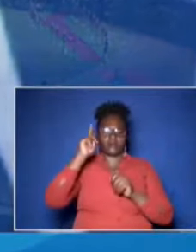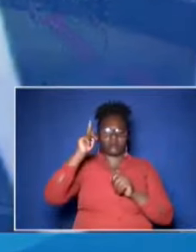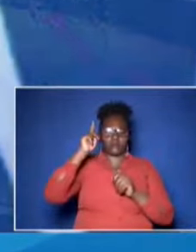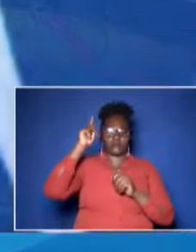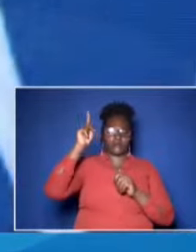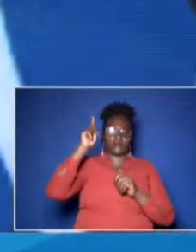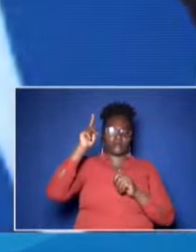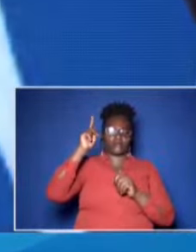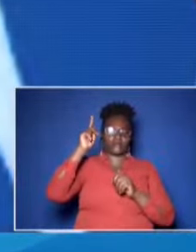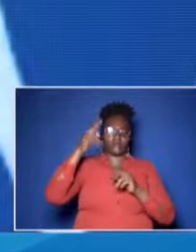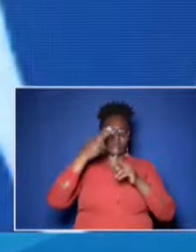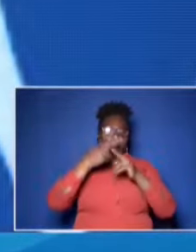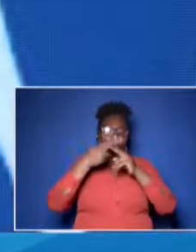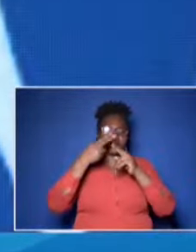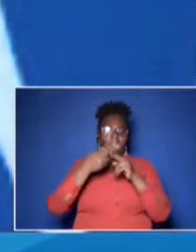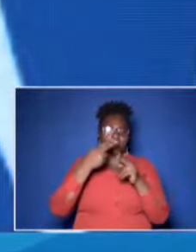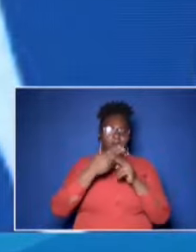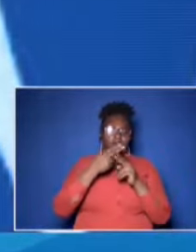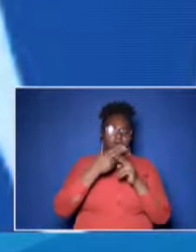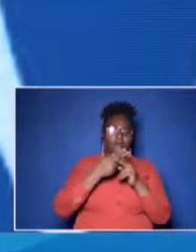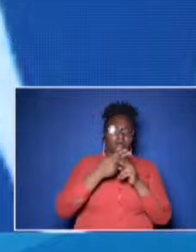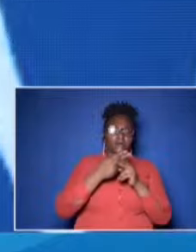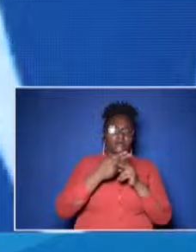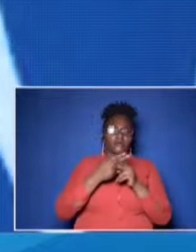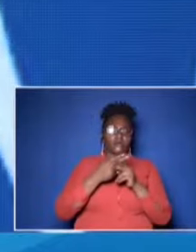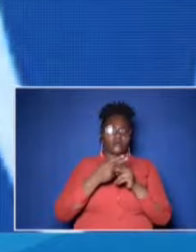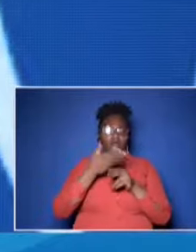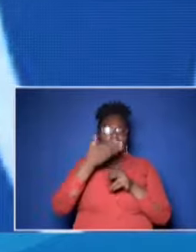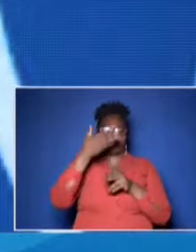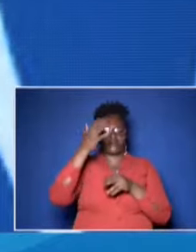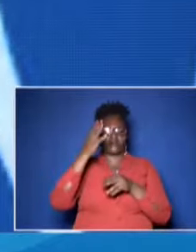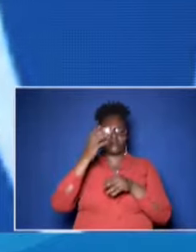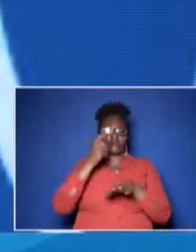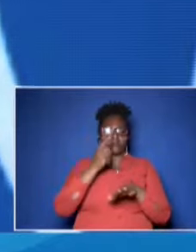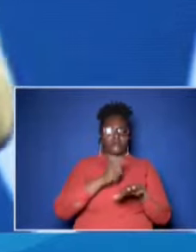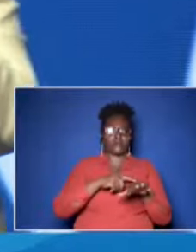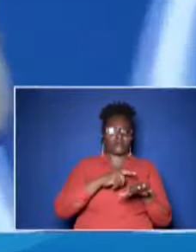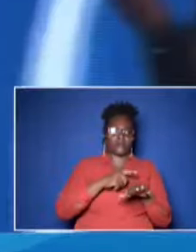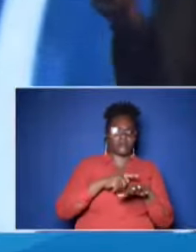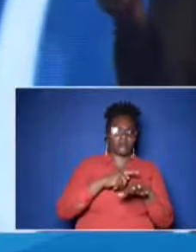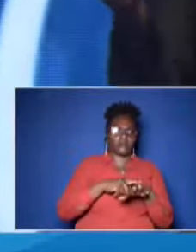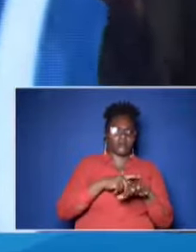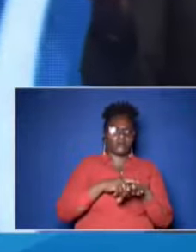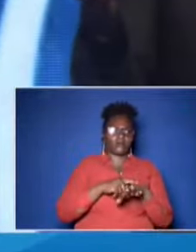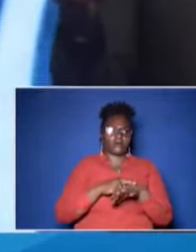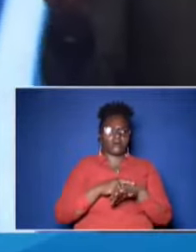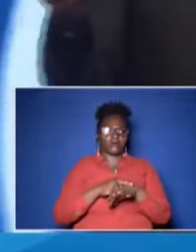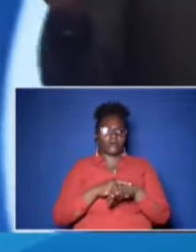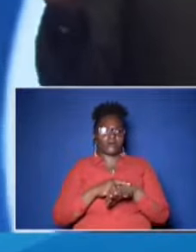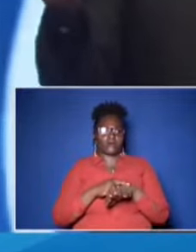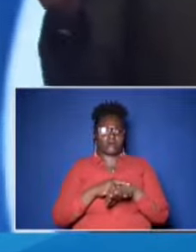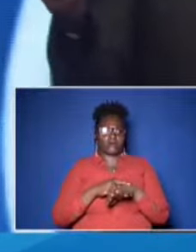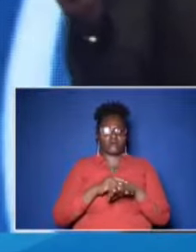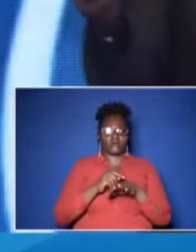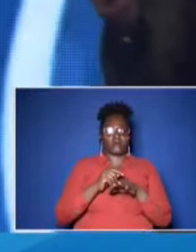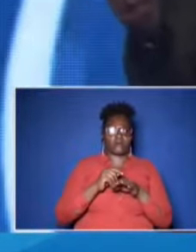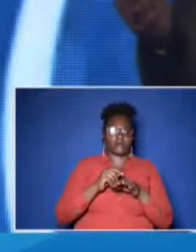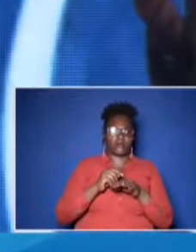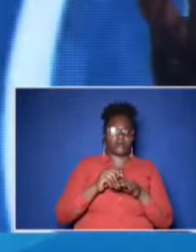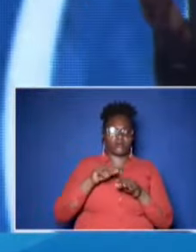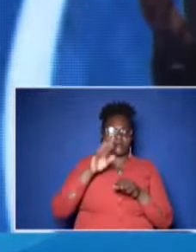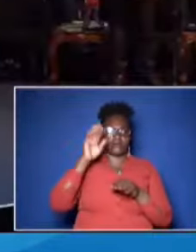your name most high for I'm yielding to